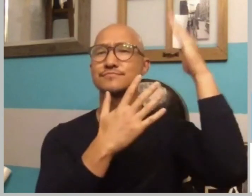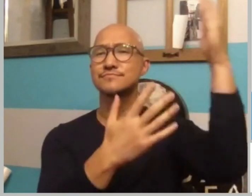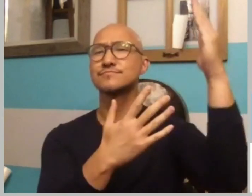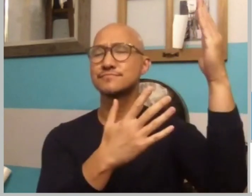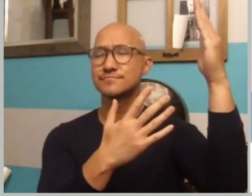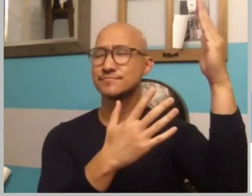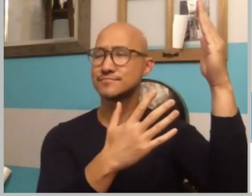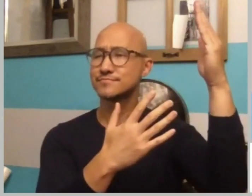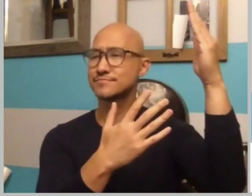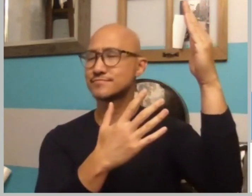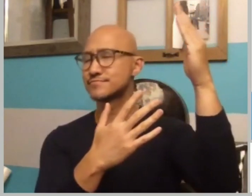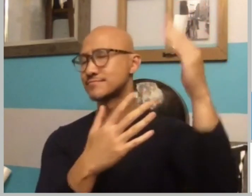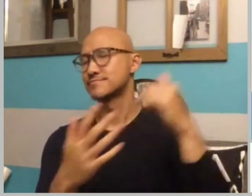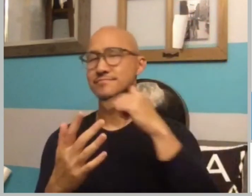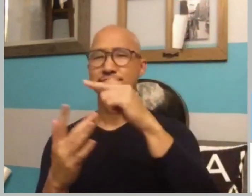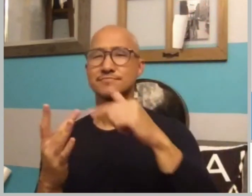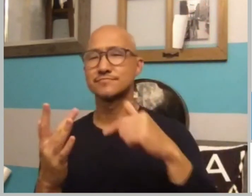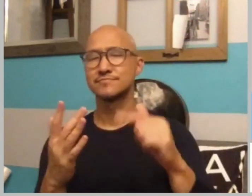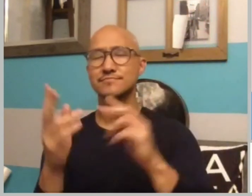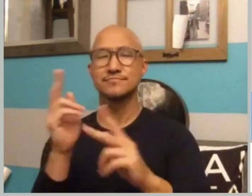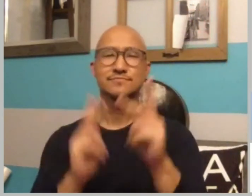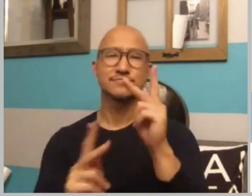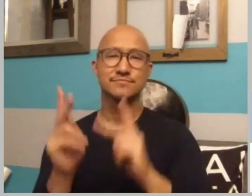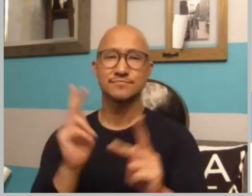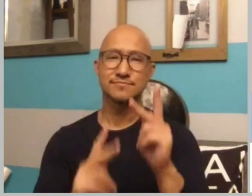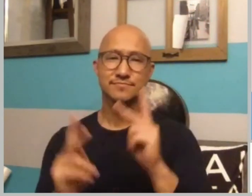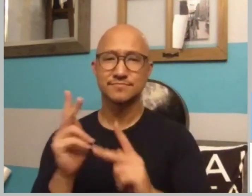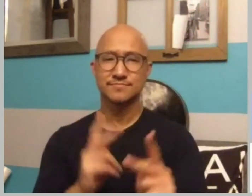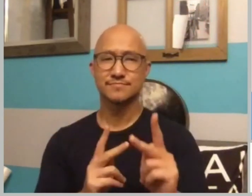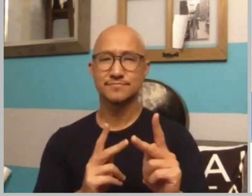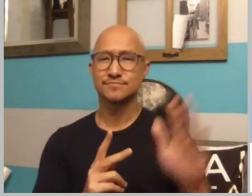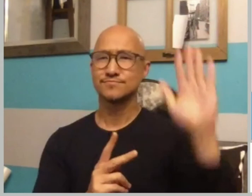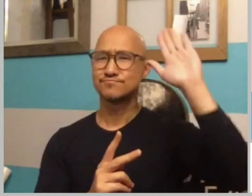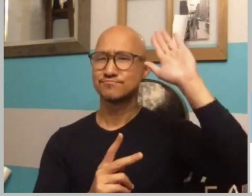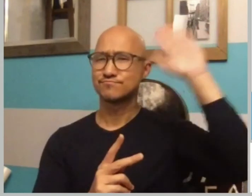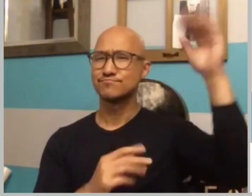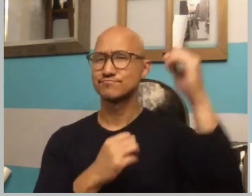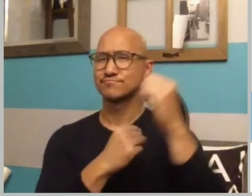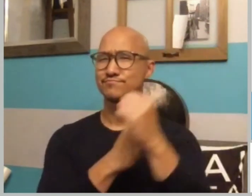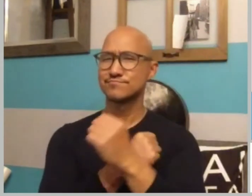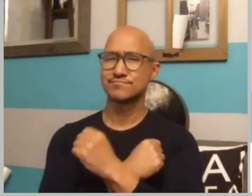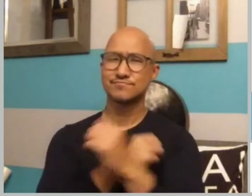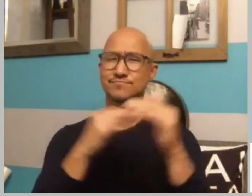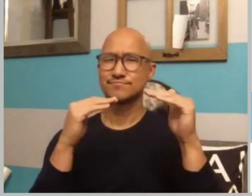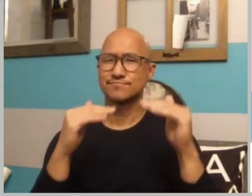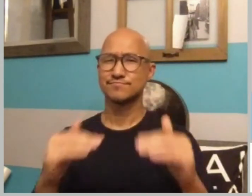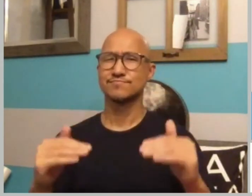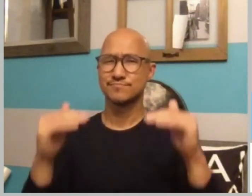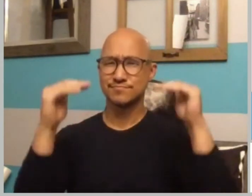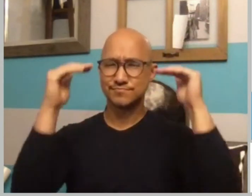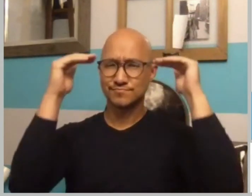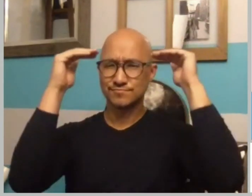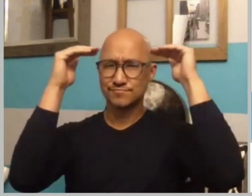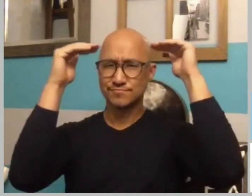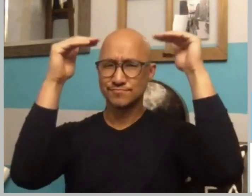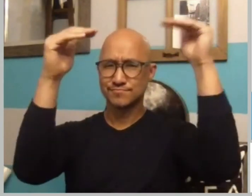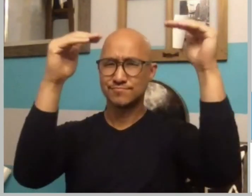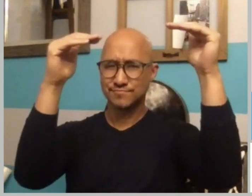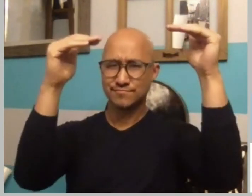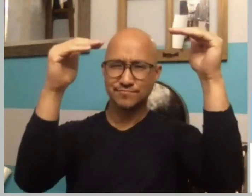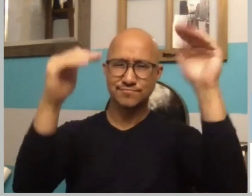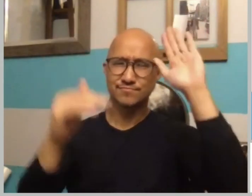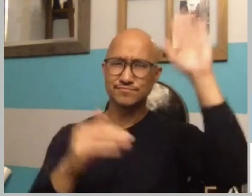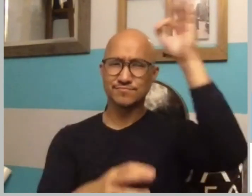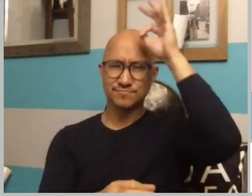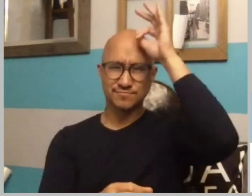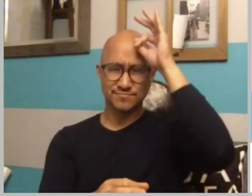will sing of you among the peoples. For great is your love, reaching to the